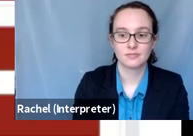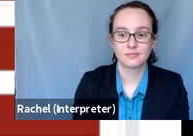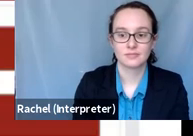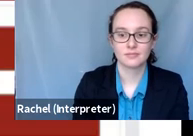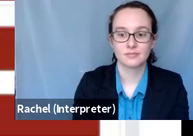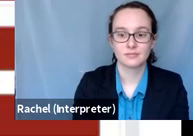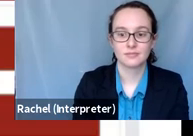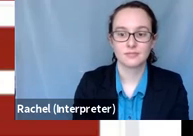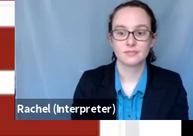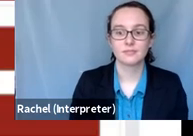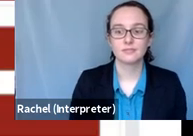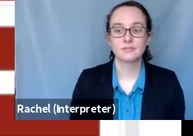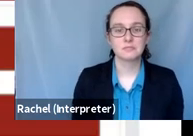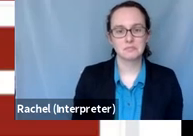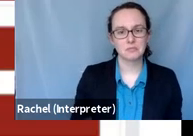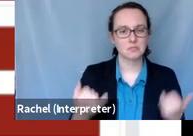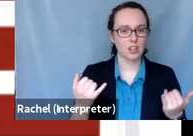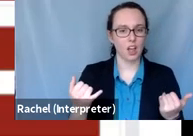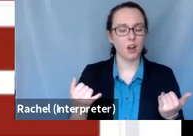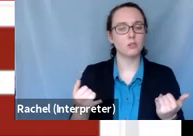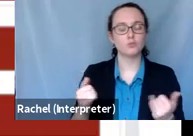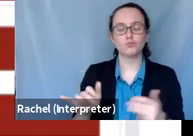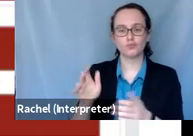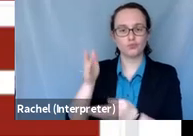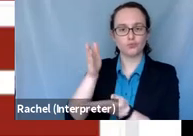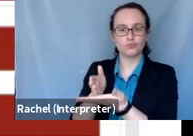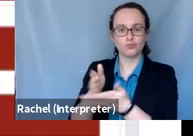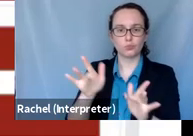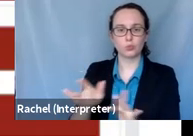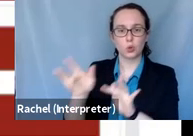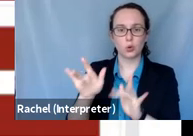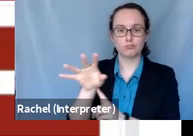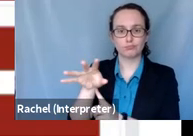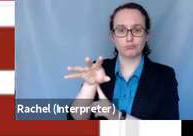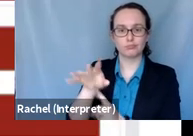Okay, Paul, I think we can go ahead and stop recording now. Okay.